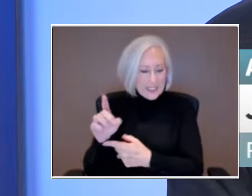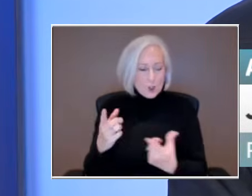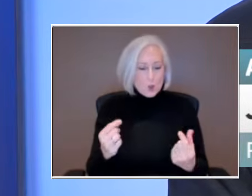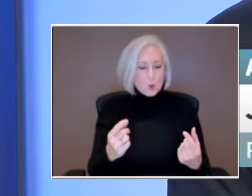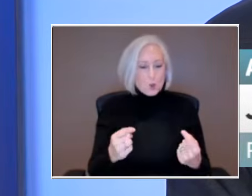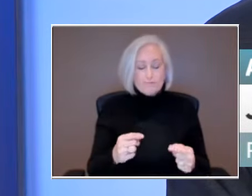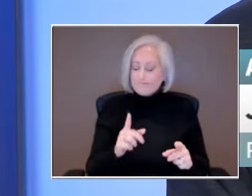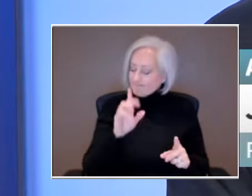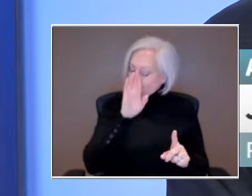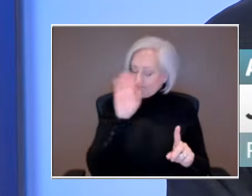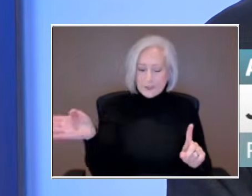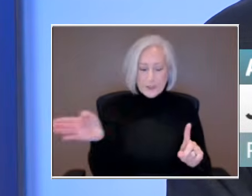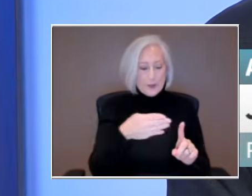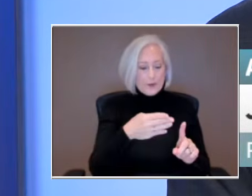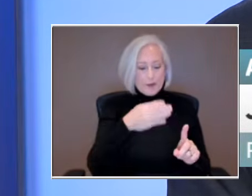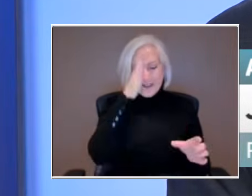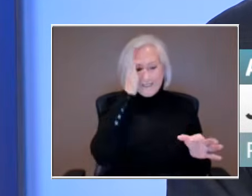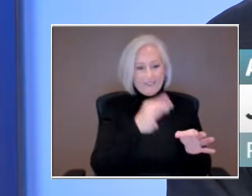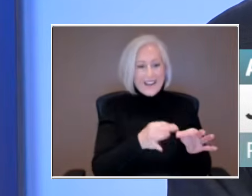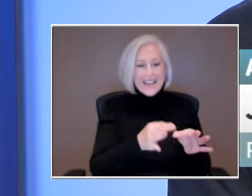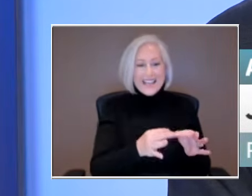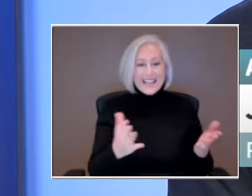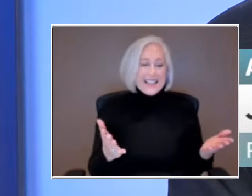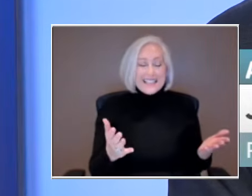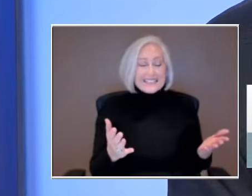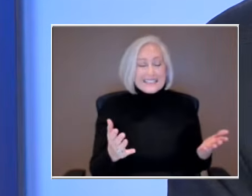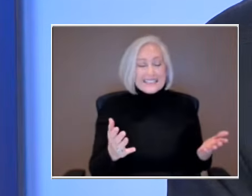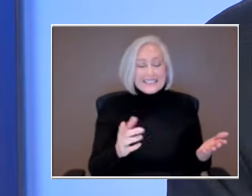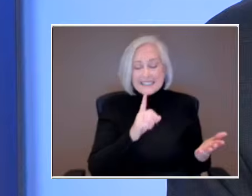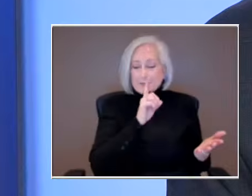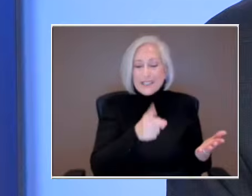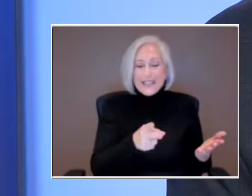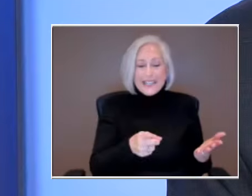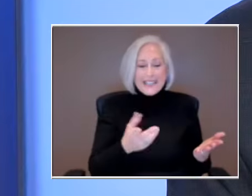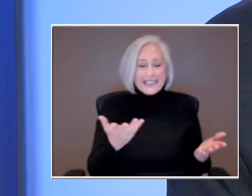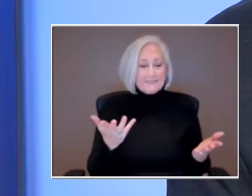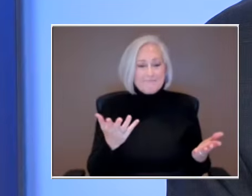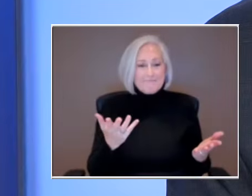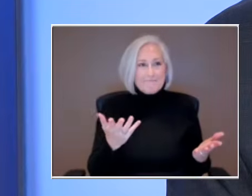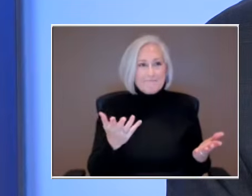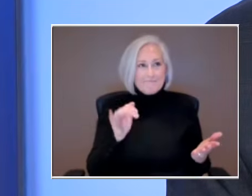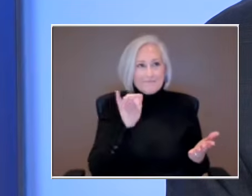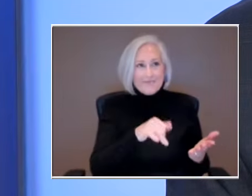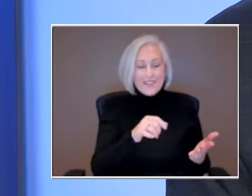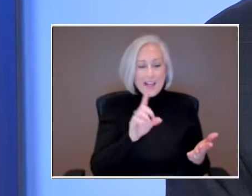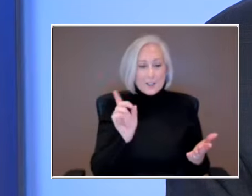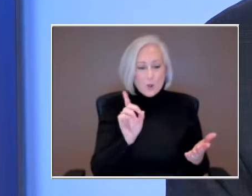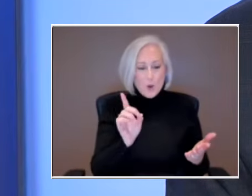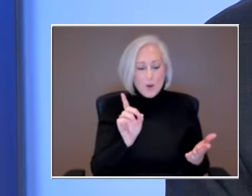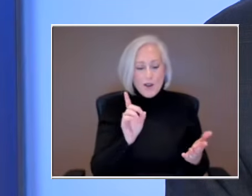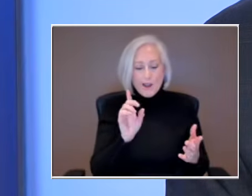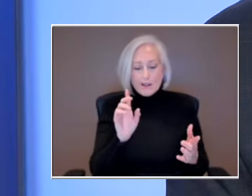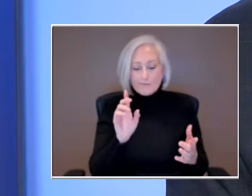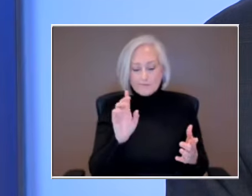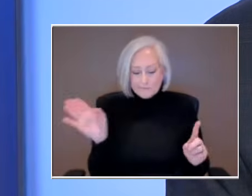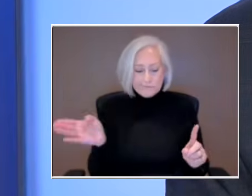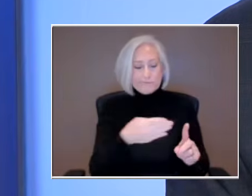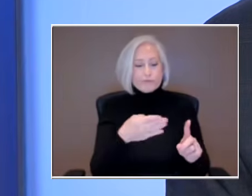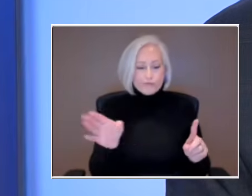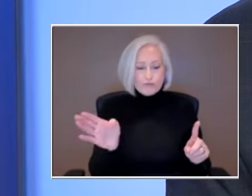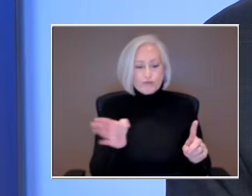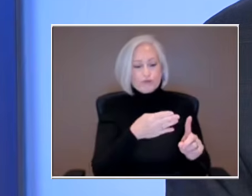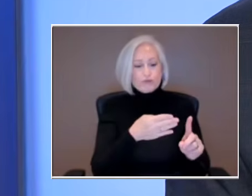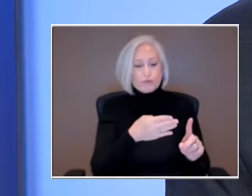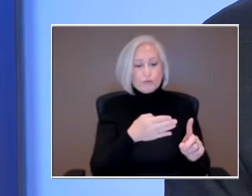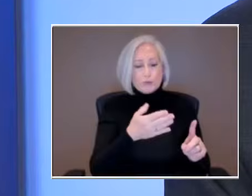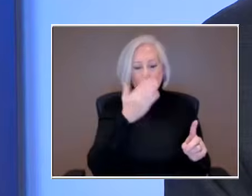I don't have a new answer, I guess, but that's really where I think I go back to and realize that that's kind of how I got through all this in the first